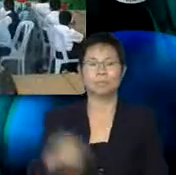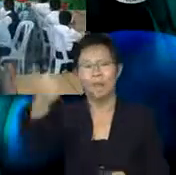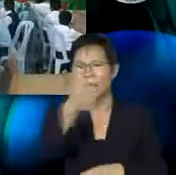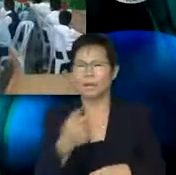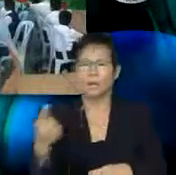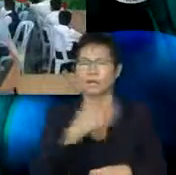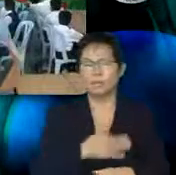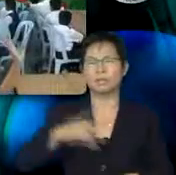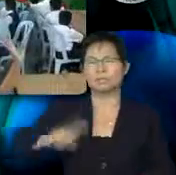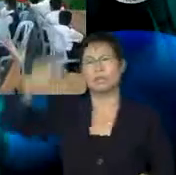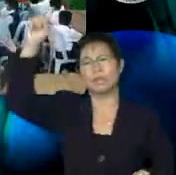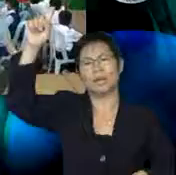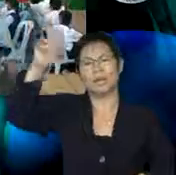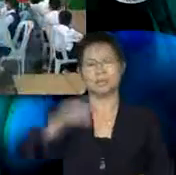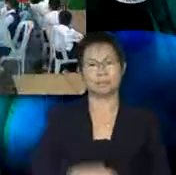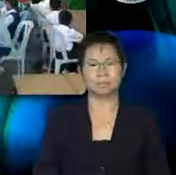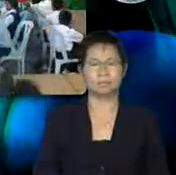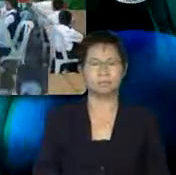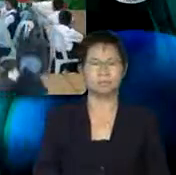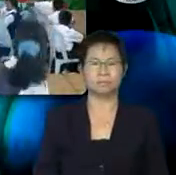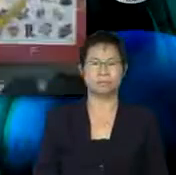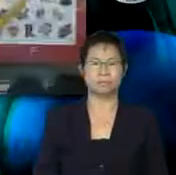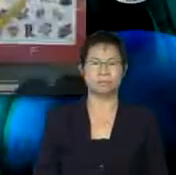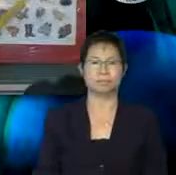Anyone, please put up your hand. Nithya,